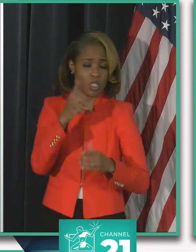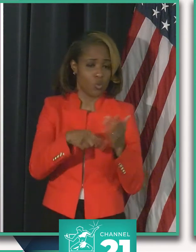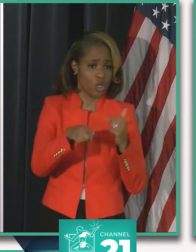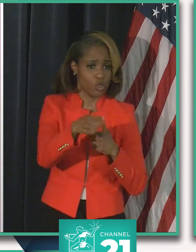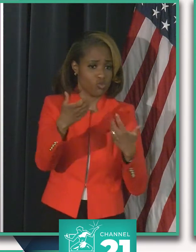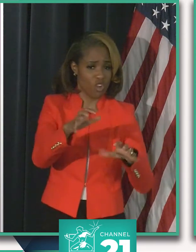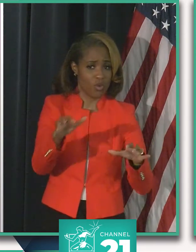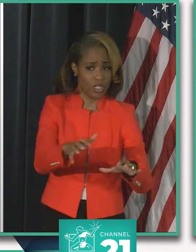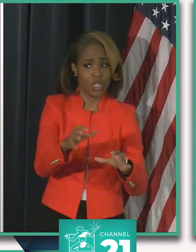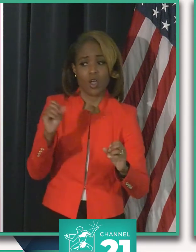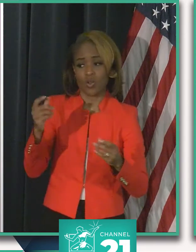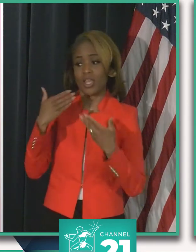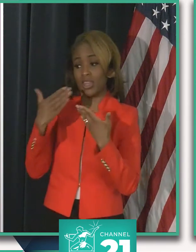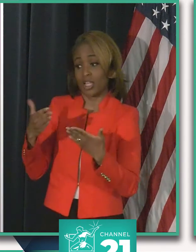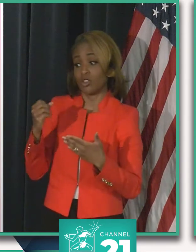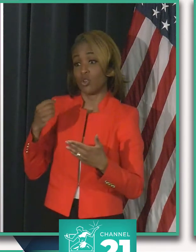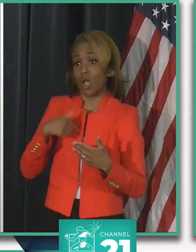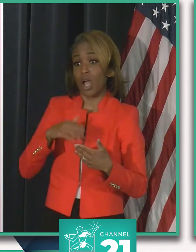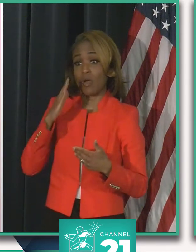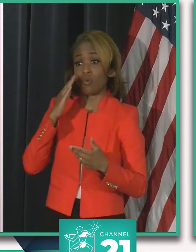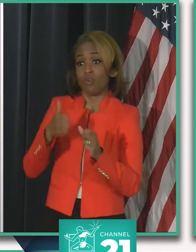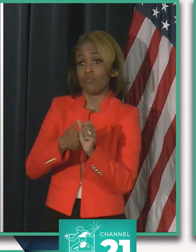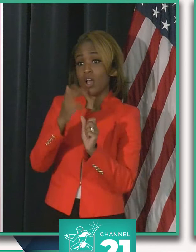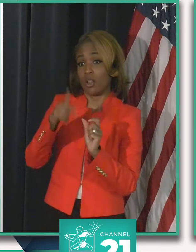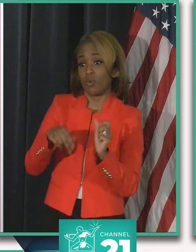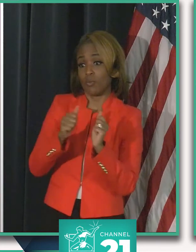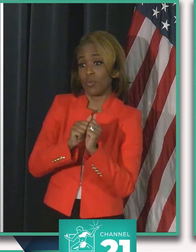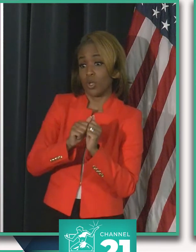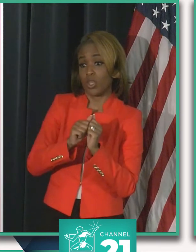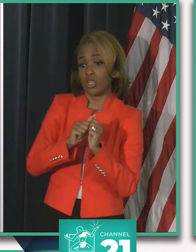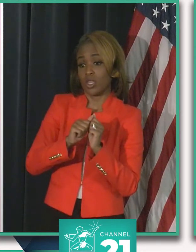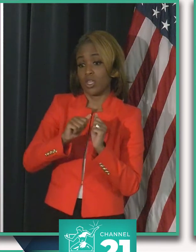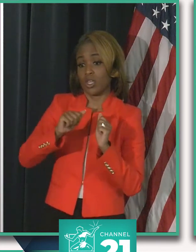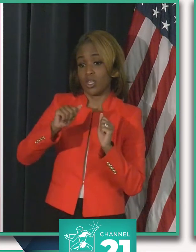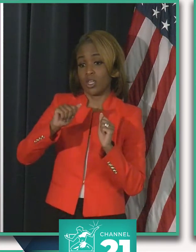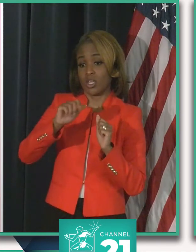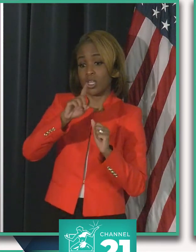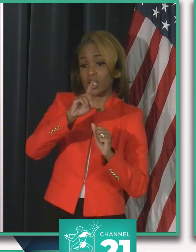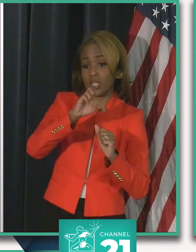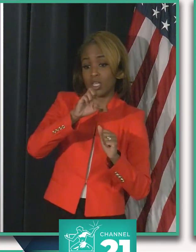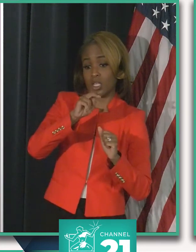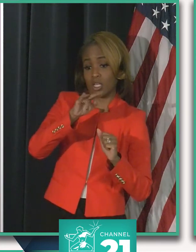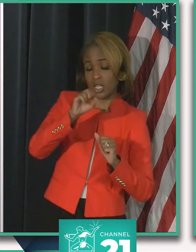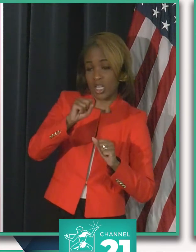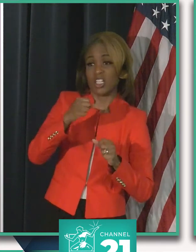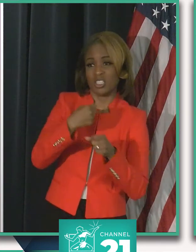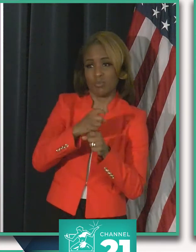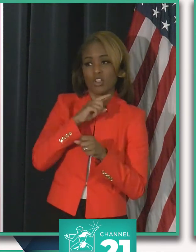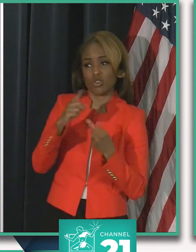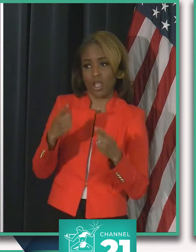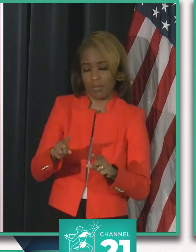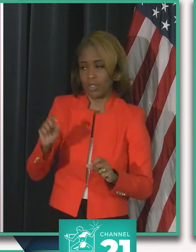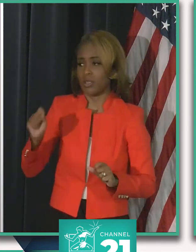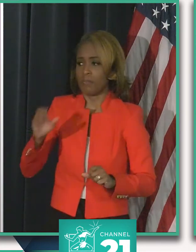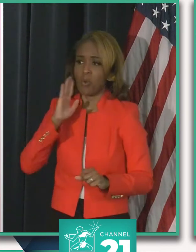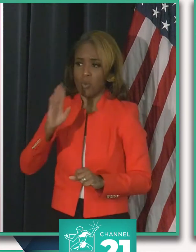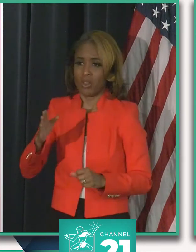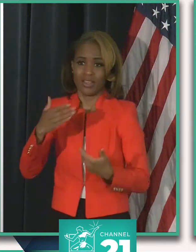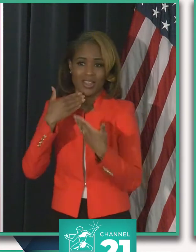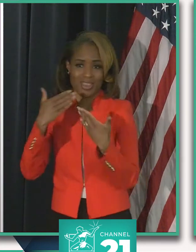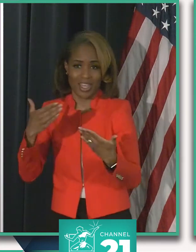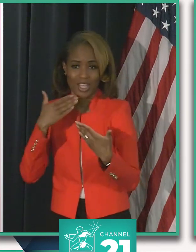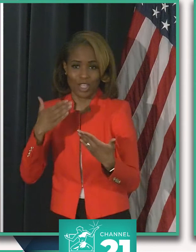Okay, thank you. So I'll follow up with Shador and Dennis to make sure that this happens. That'd be great. I will definitely come out. Thank you.